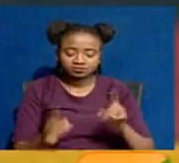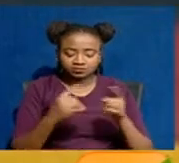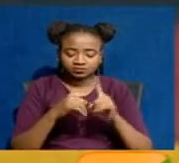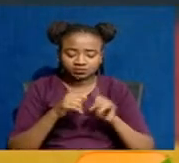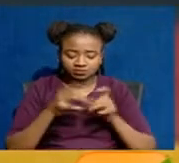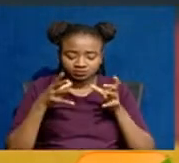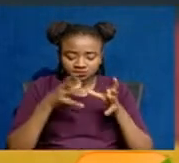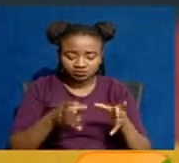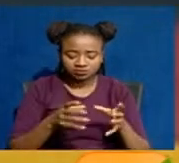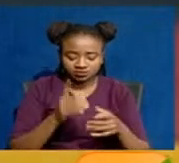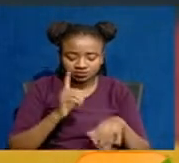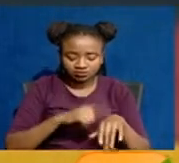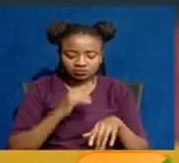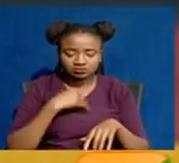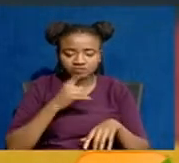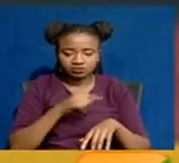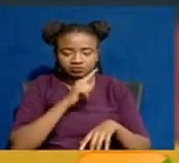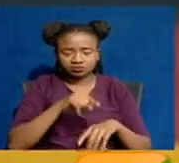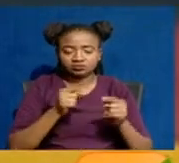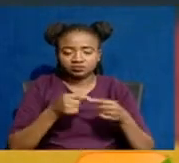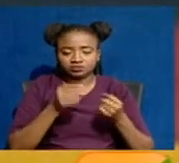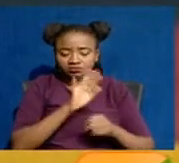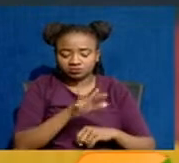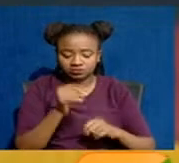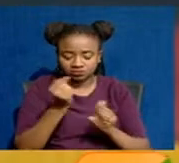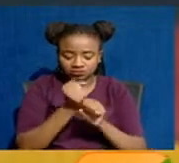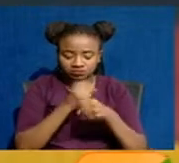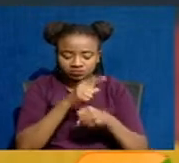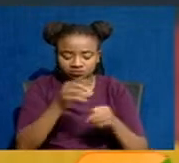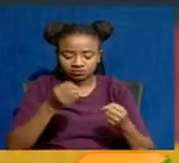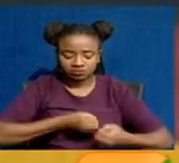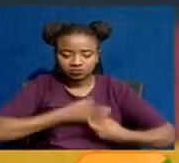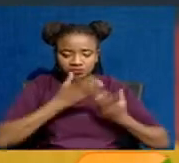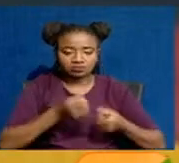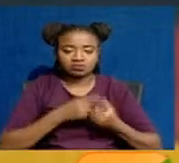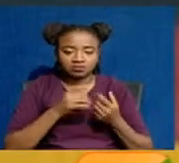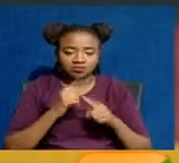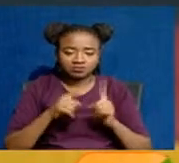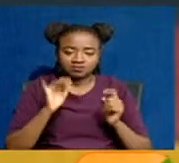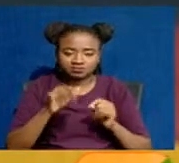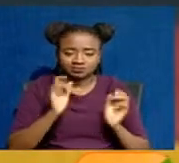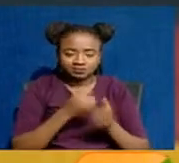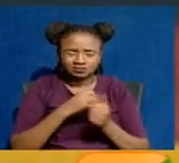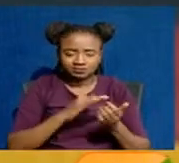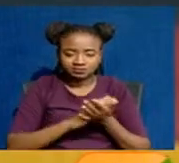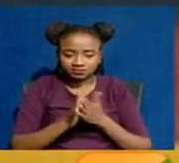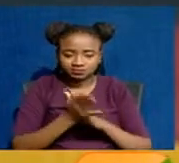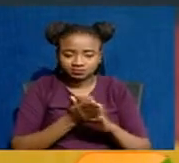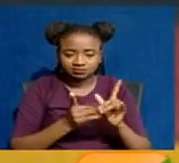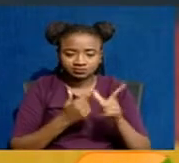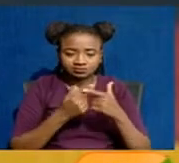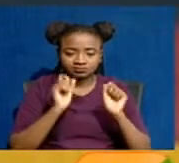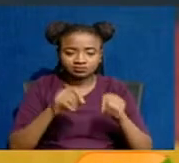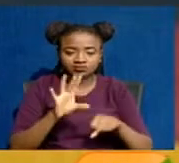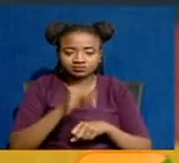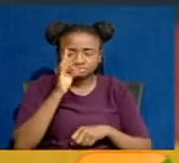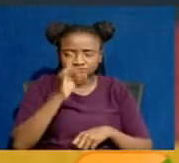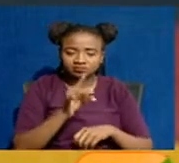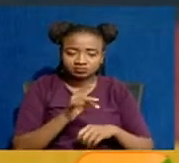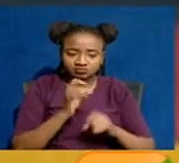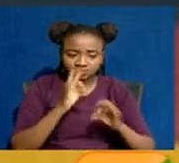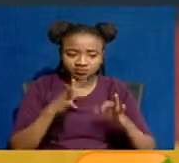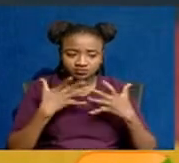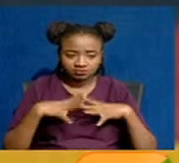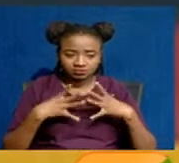sense of torture being meted out on you to make a confession. That should not even be admissible. So you find that persons who are arrested need to know these rights,